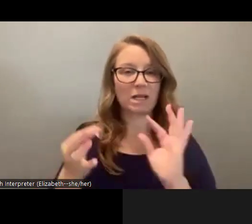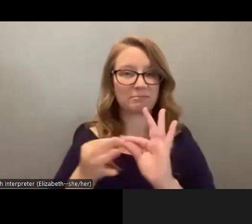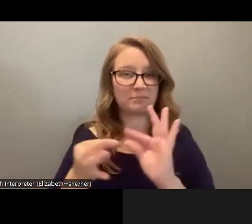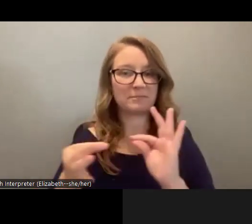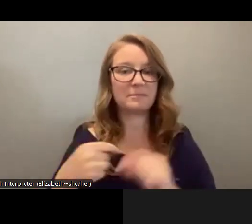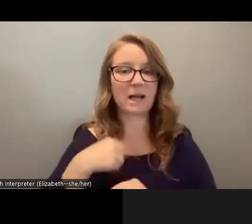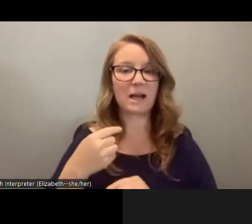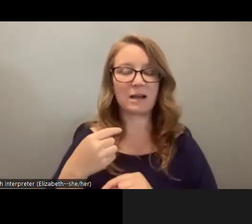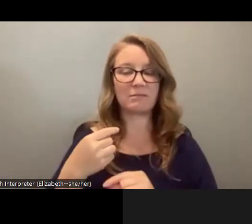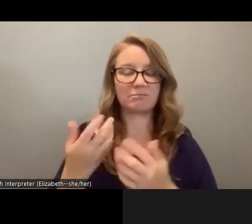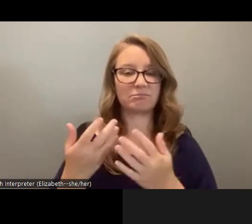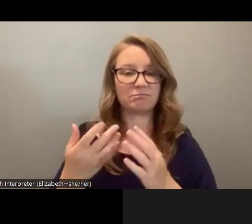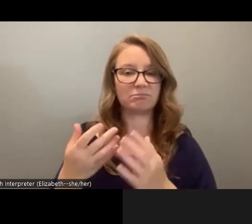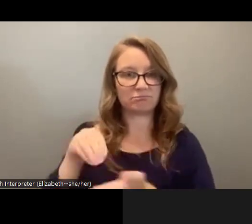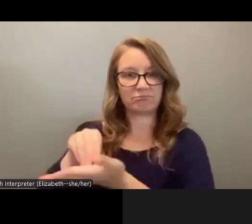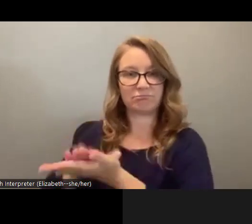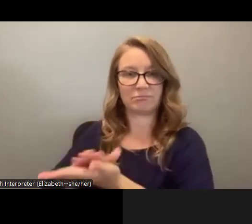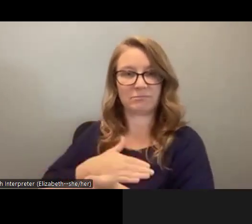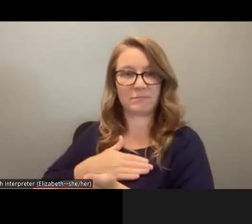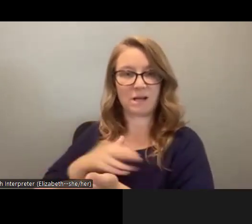I noted that in my notes,